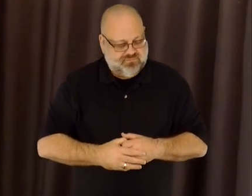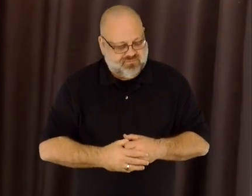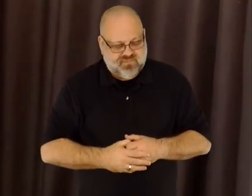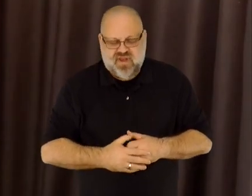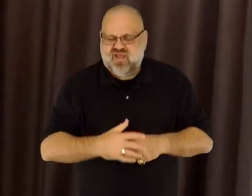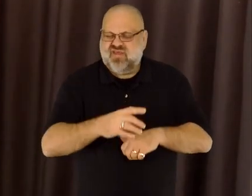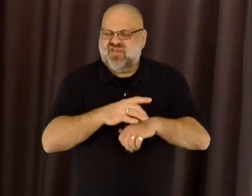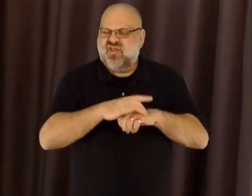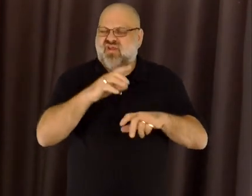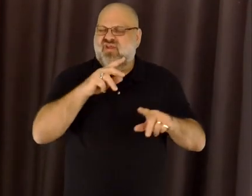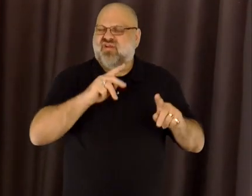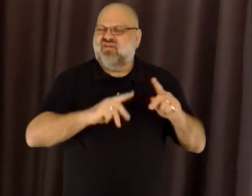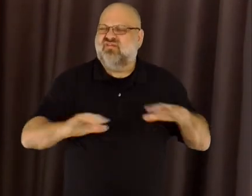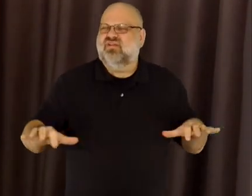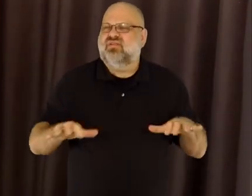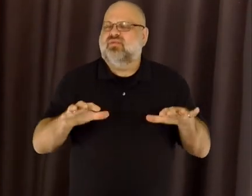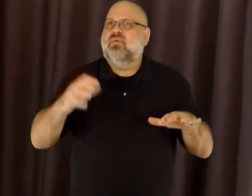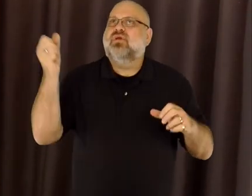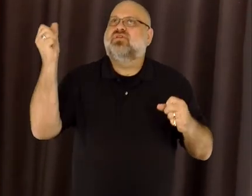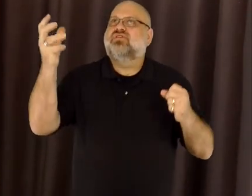all the earth will shout your praise.